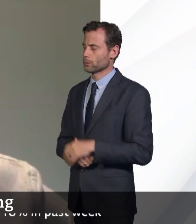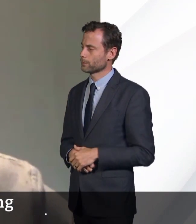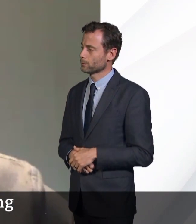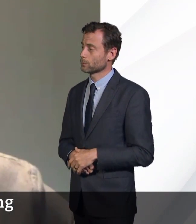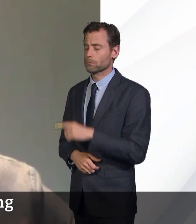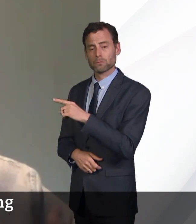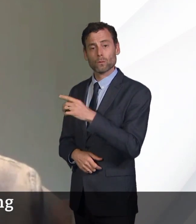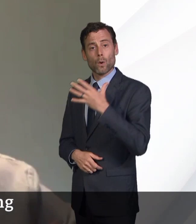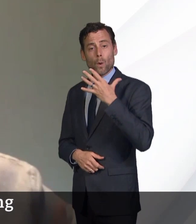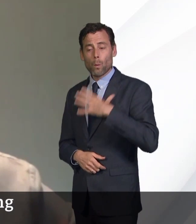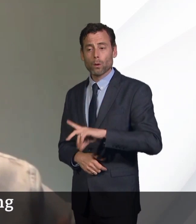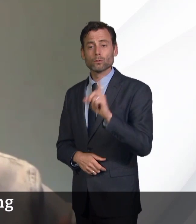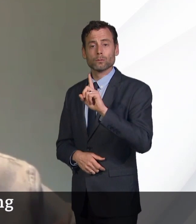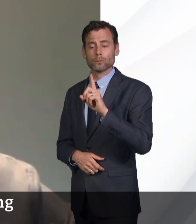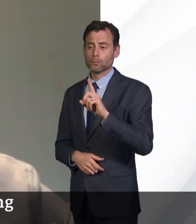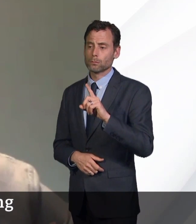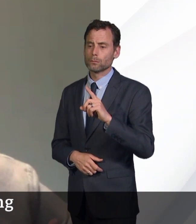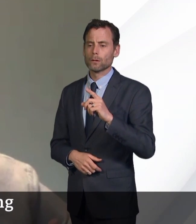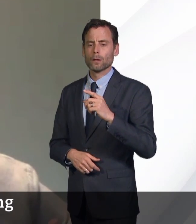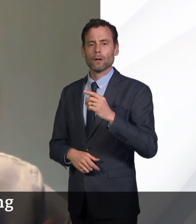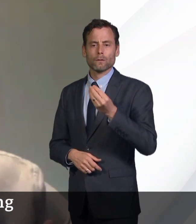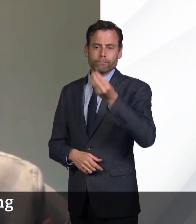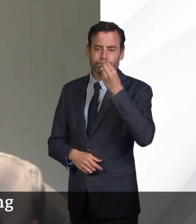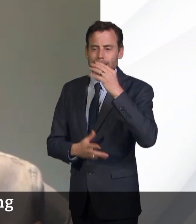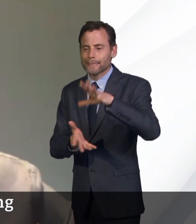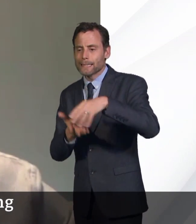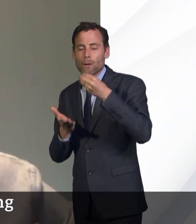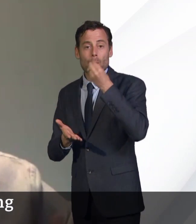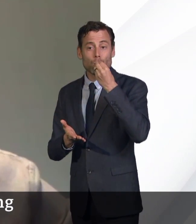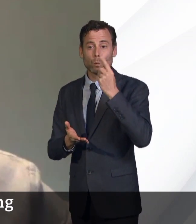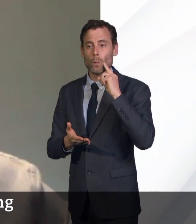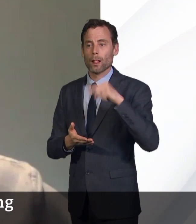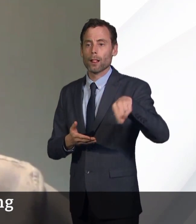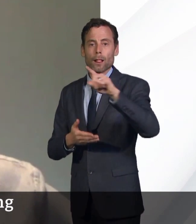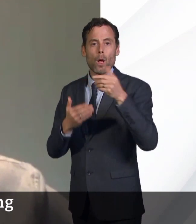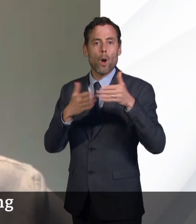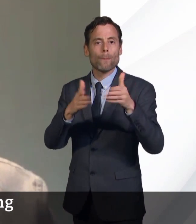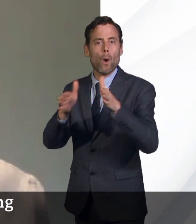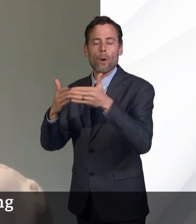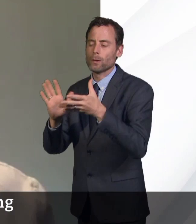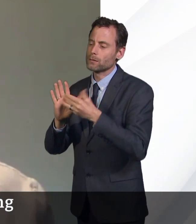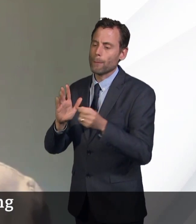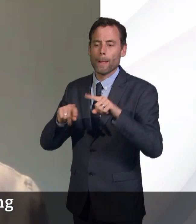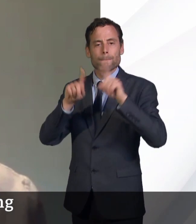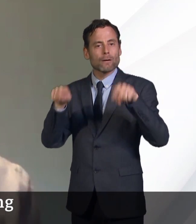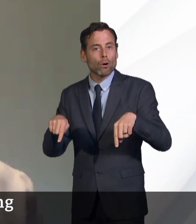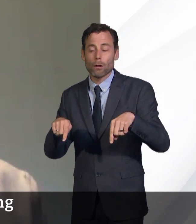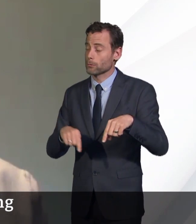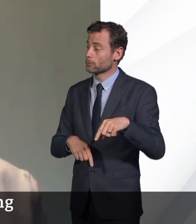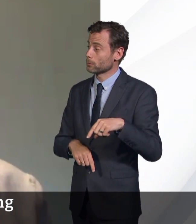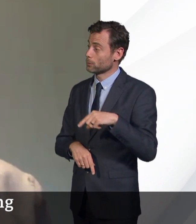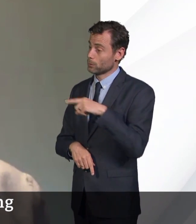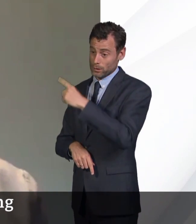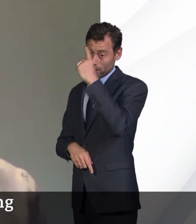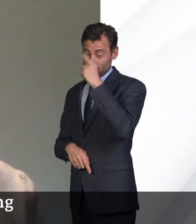like McDonald's start to reopen? Were you disappointed that a number of fast food retailers actually closed? Do you feel like they could